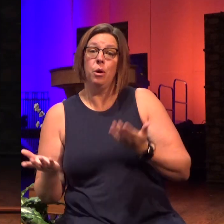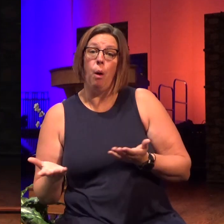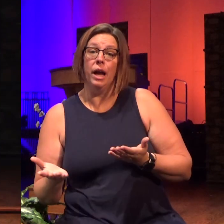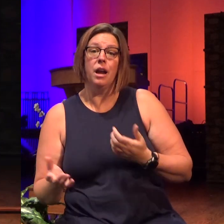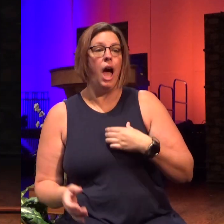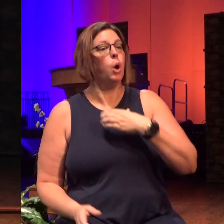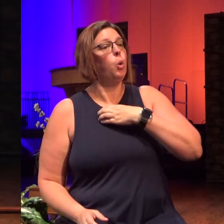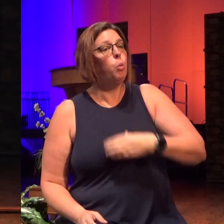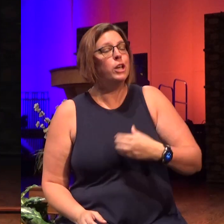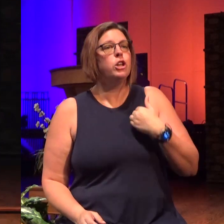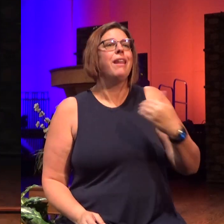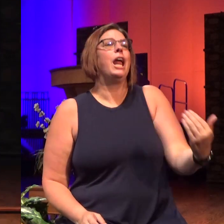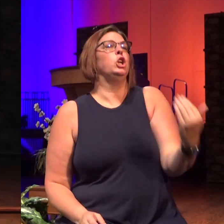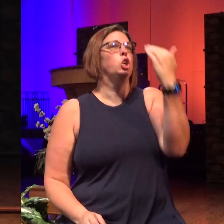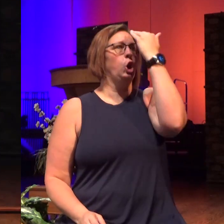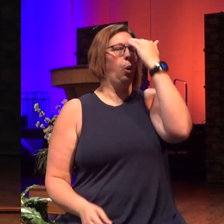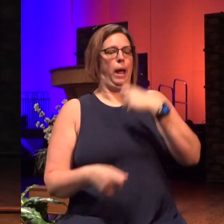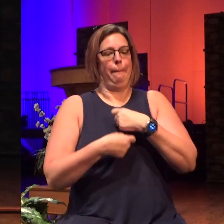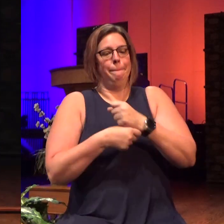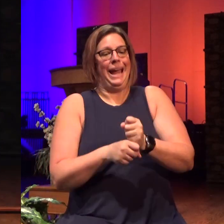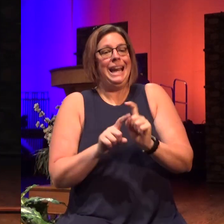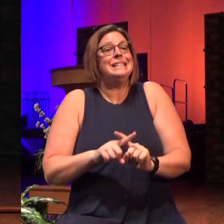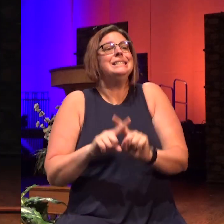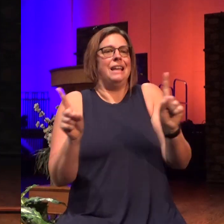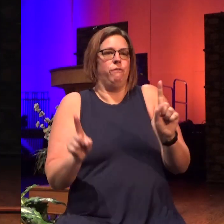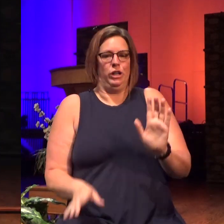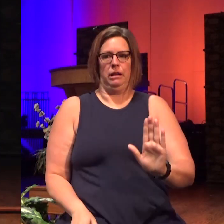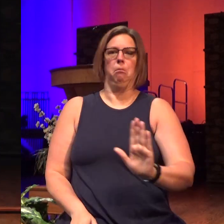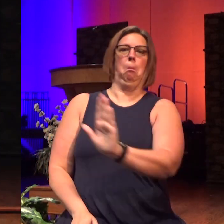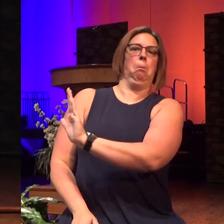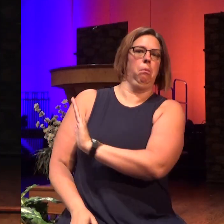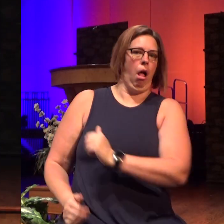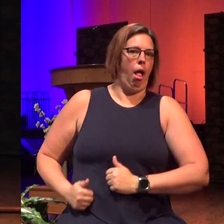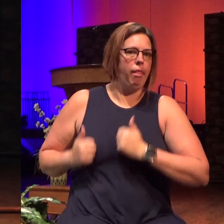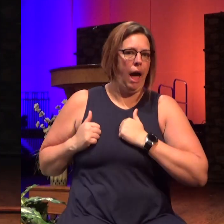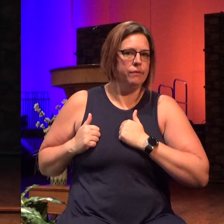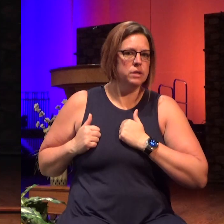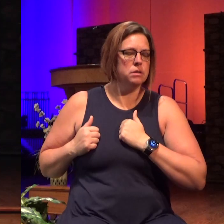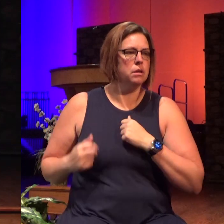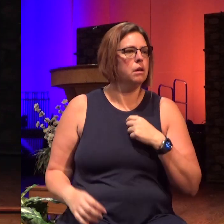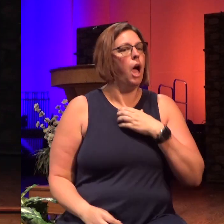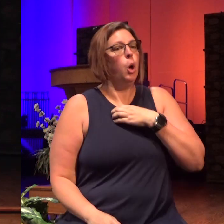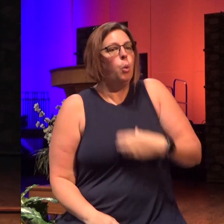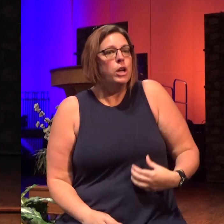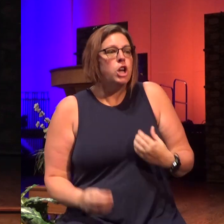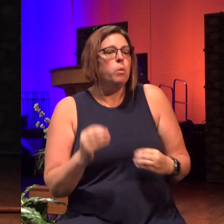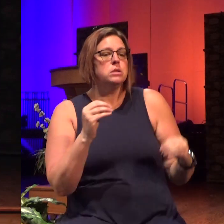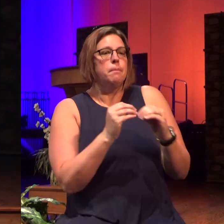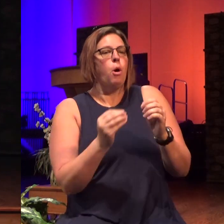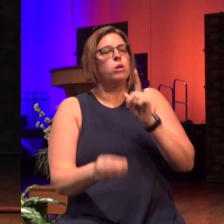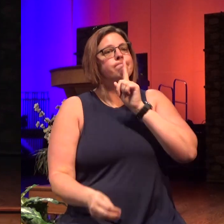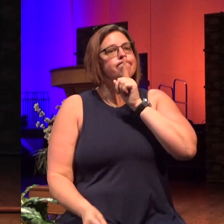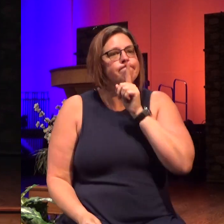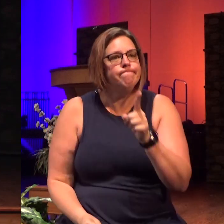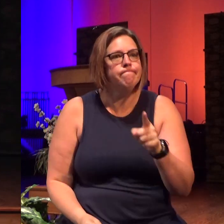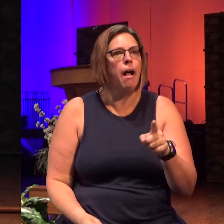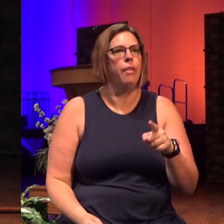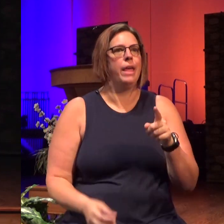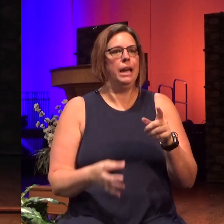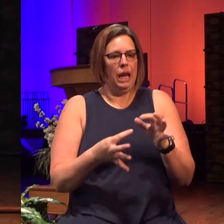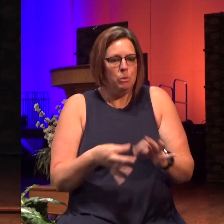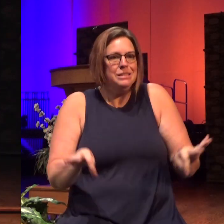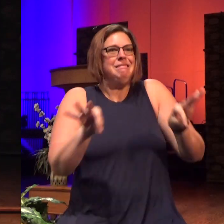had known that I'd made a difference in people's lives. I wished I was more sure that it mattered that I was